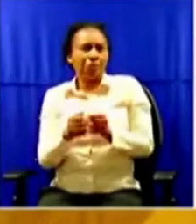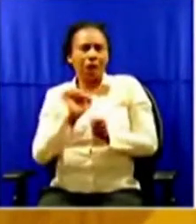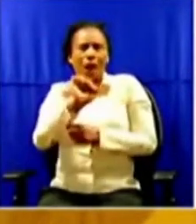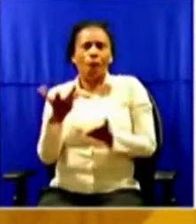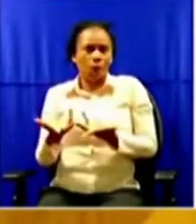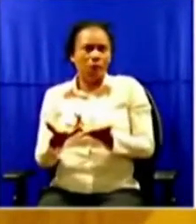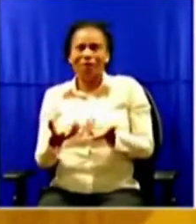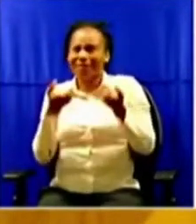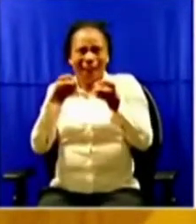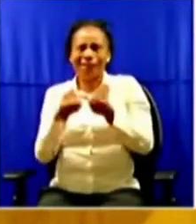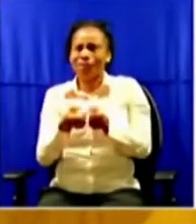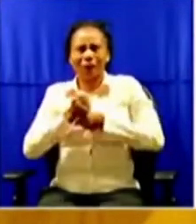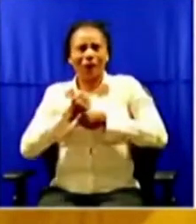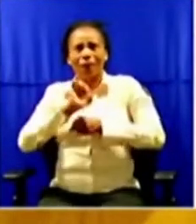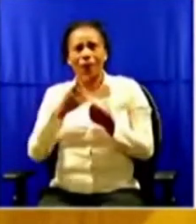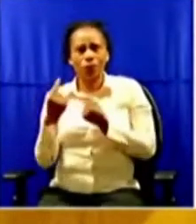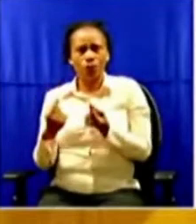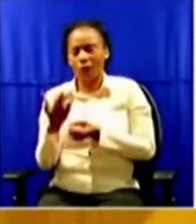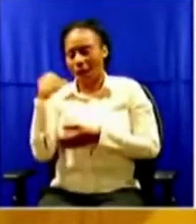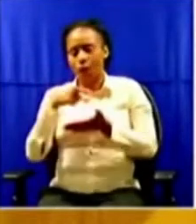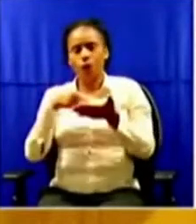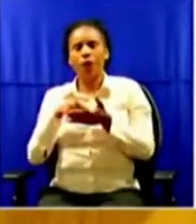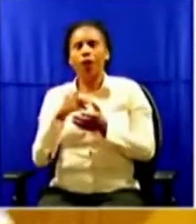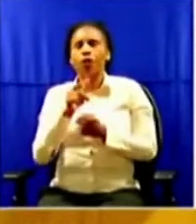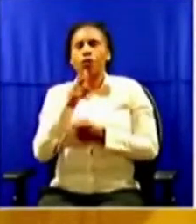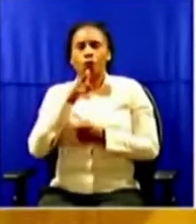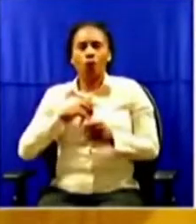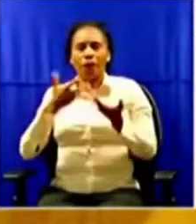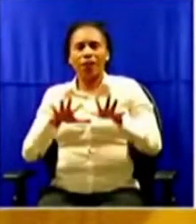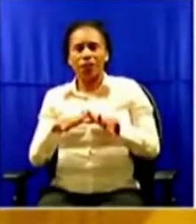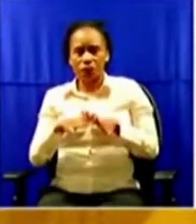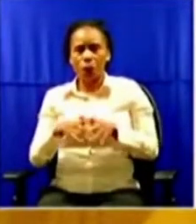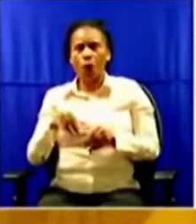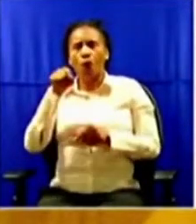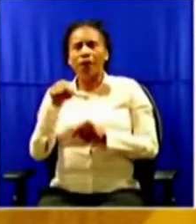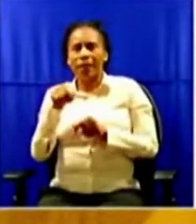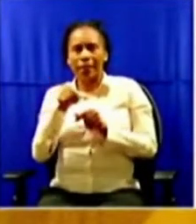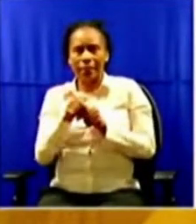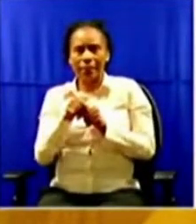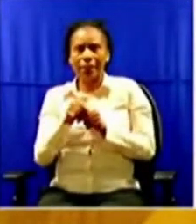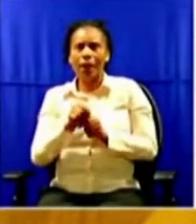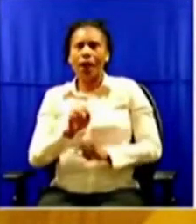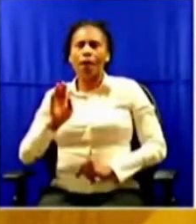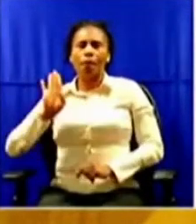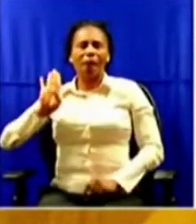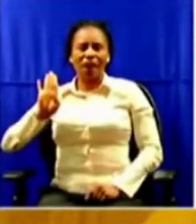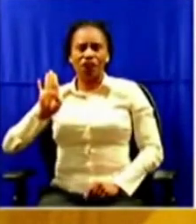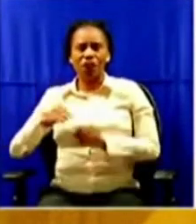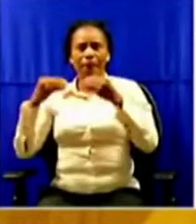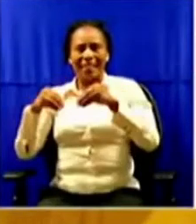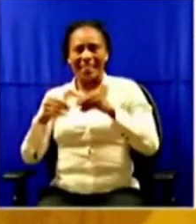his address, he told us that pledged investments is now an incredible 773 billion